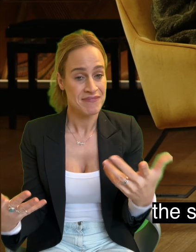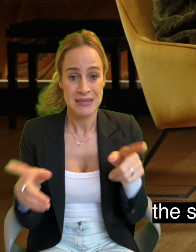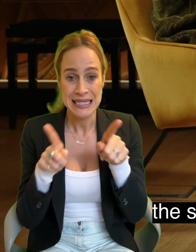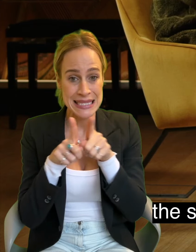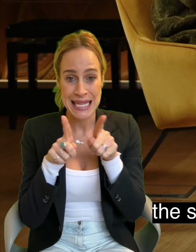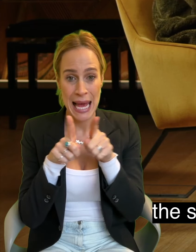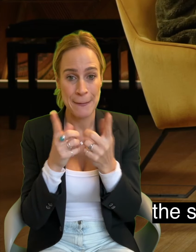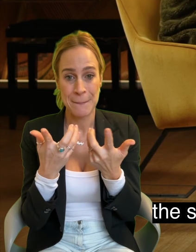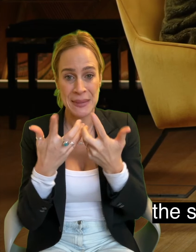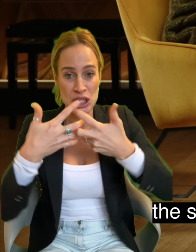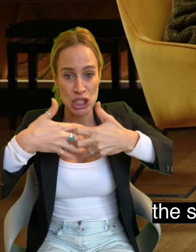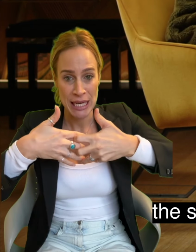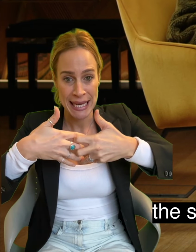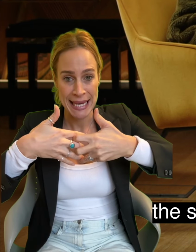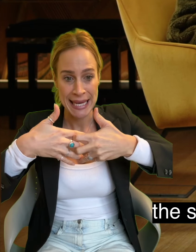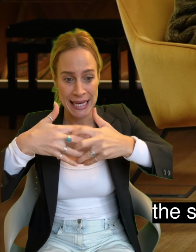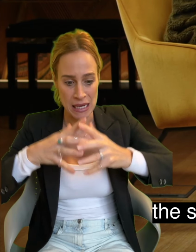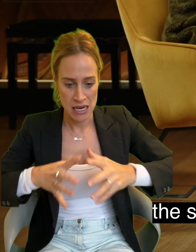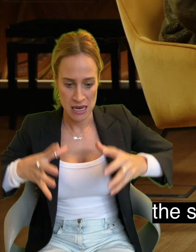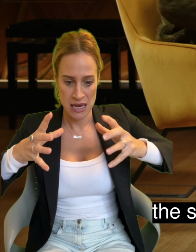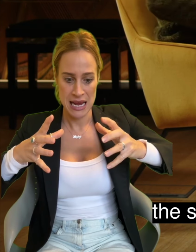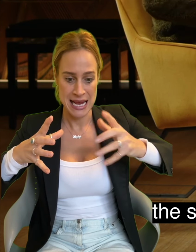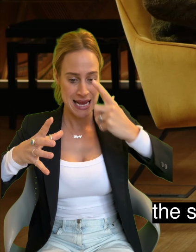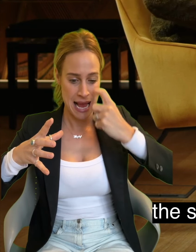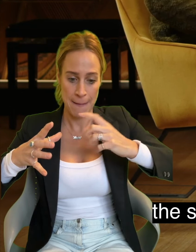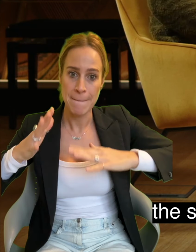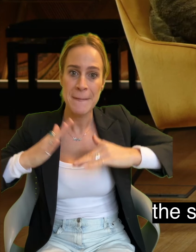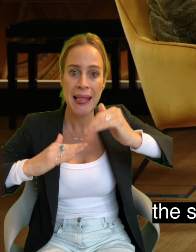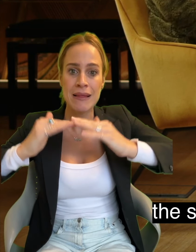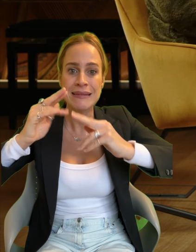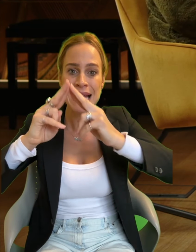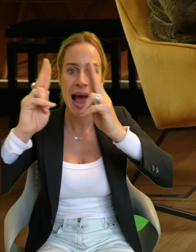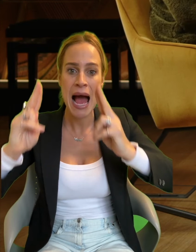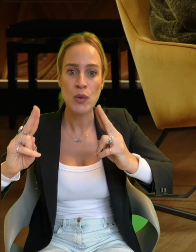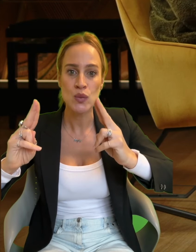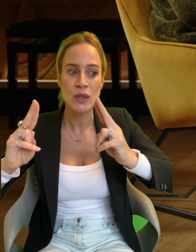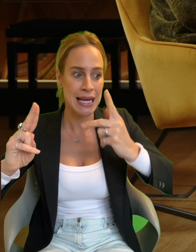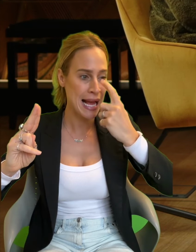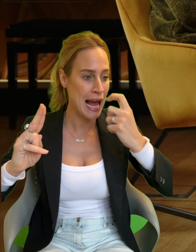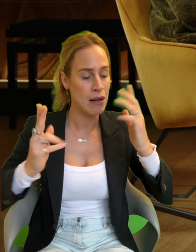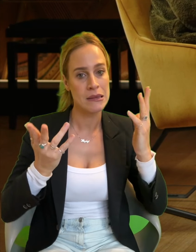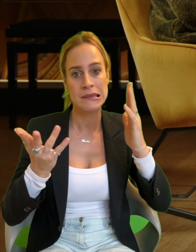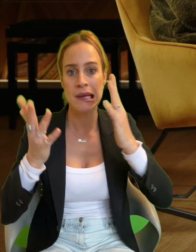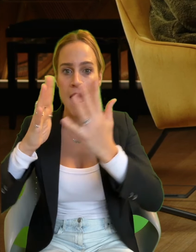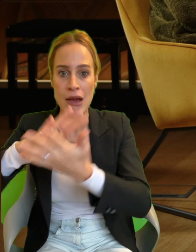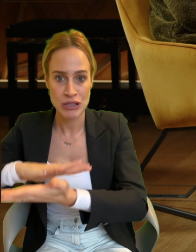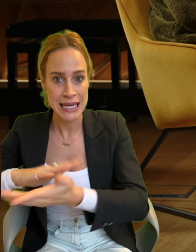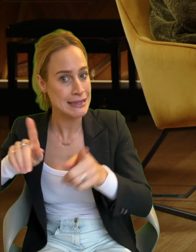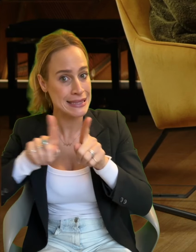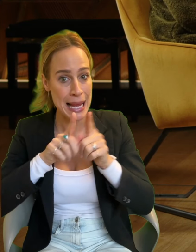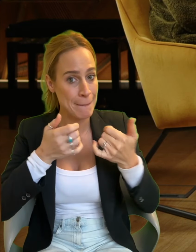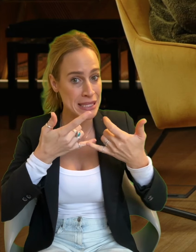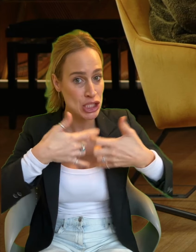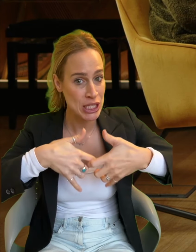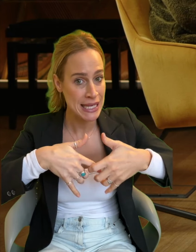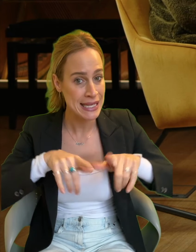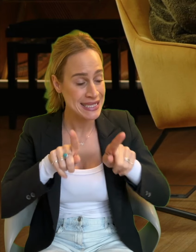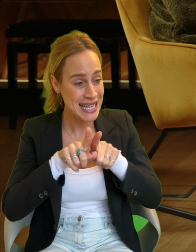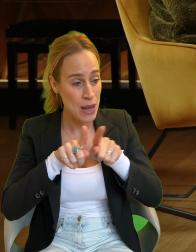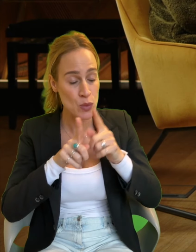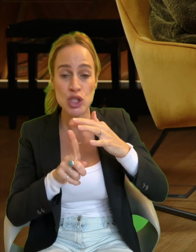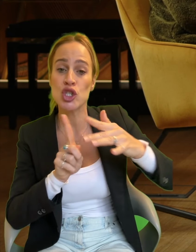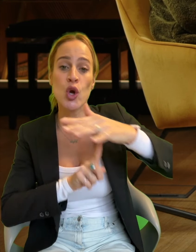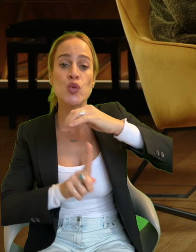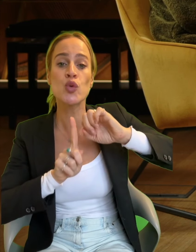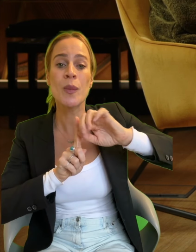same machine that can build a house can also bring it down. Yeah. And social media is one of them things, isn't it? It